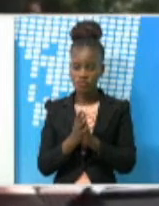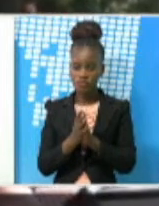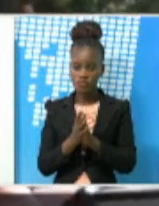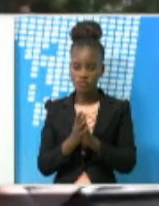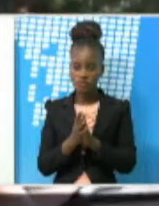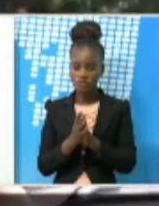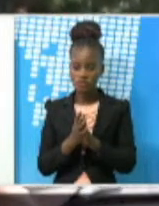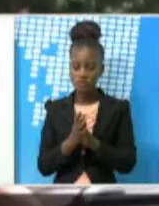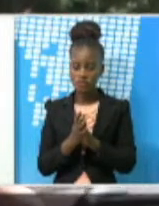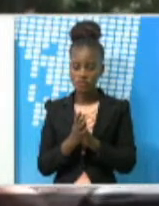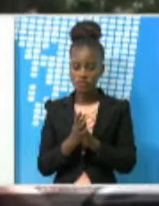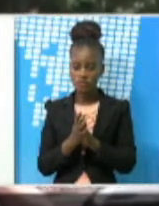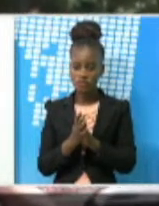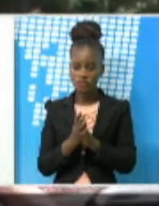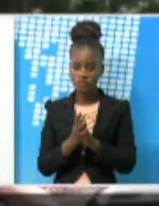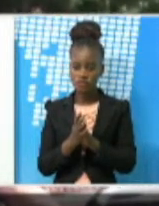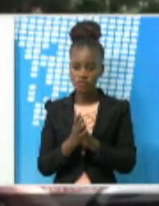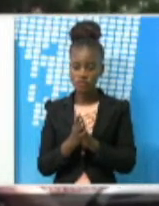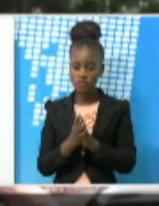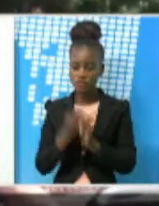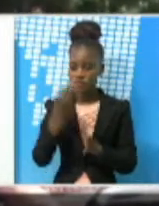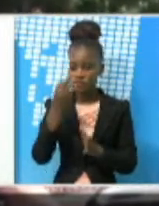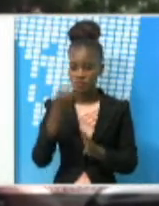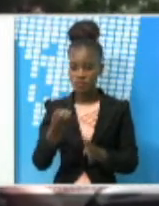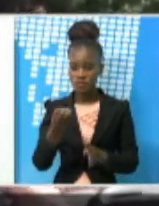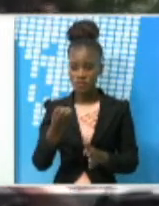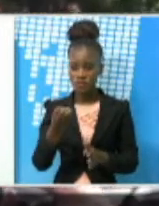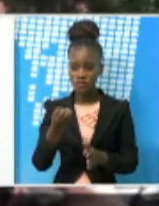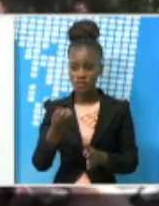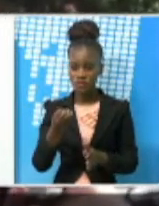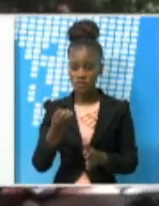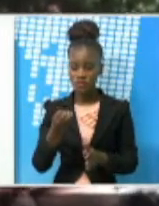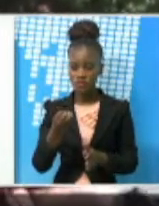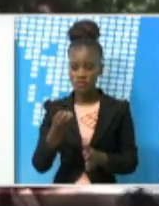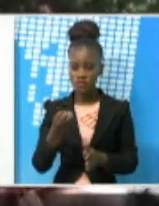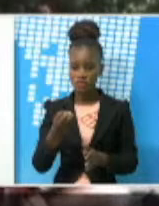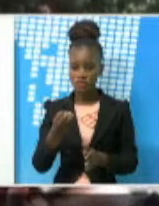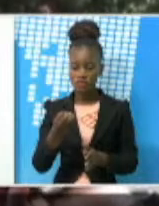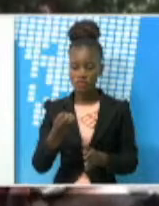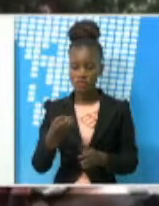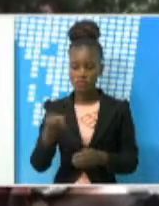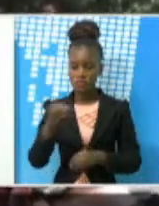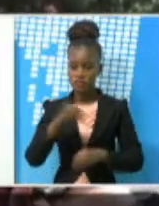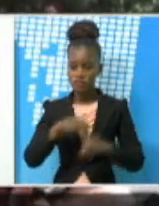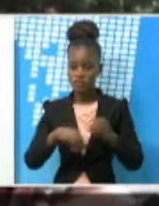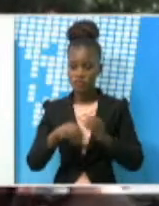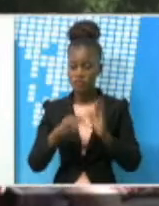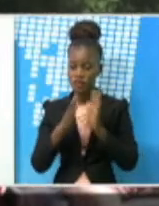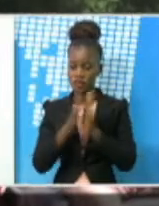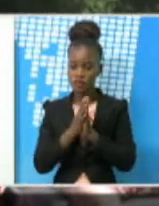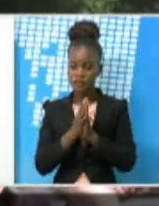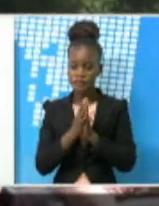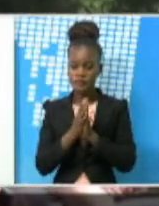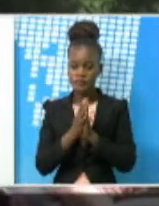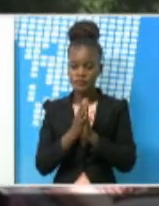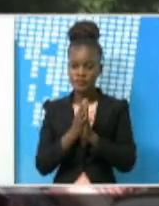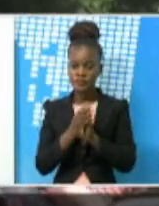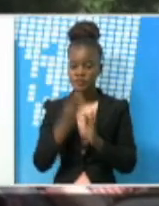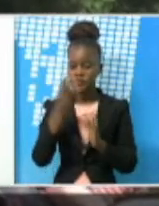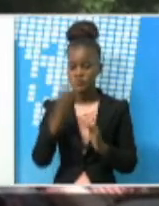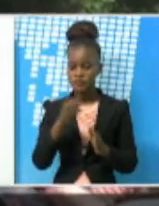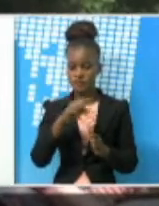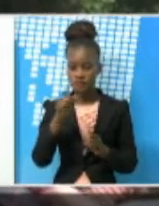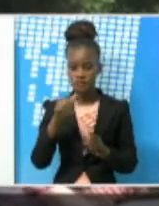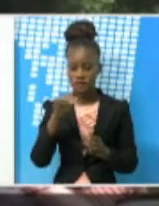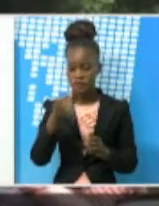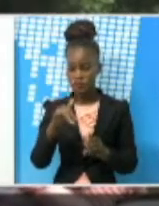intention of retaining 30% in the form of corporation tax and 40%